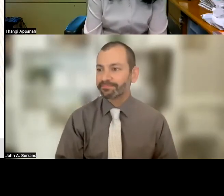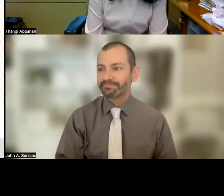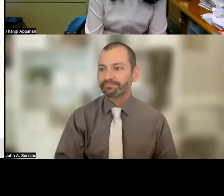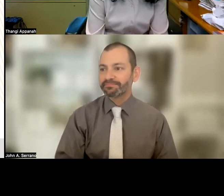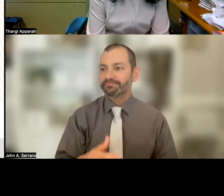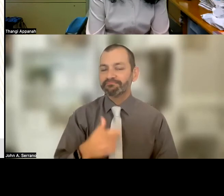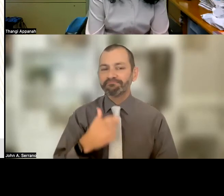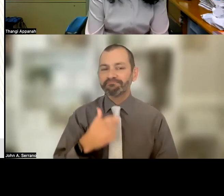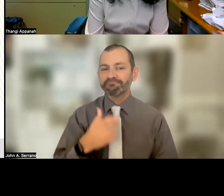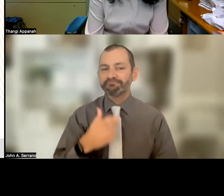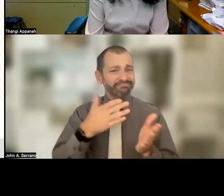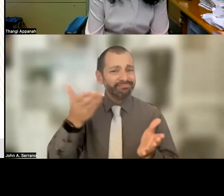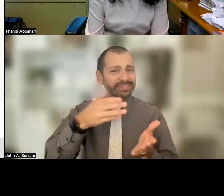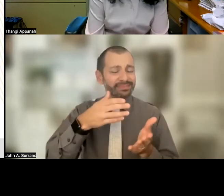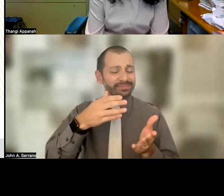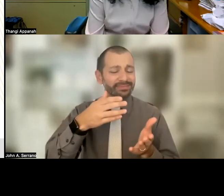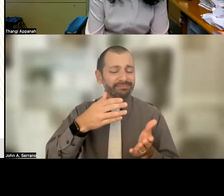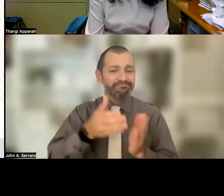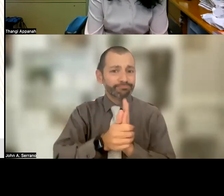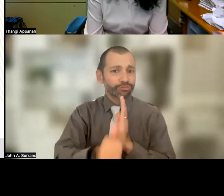students, for families.